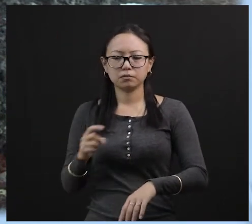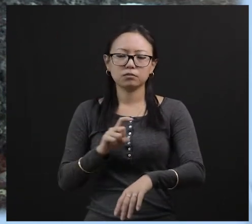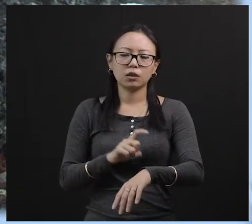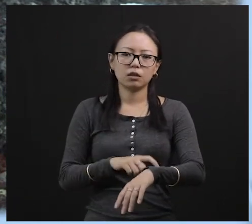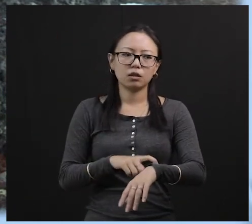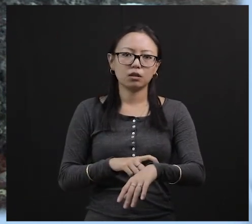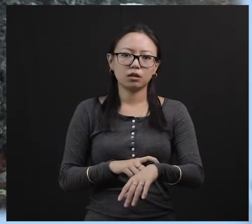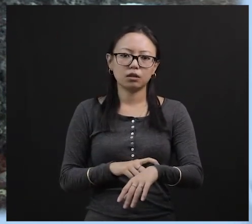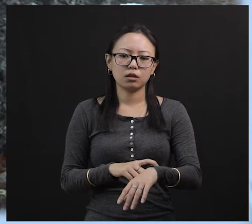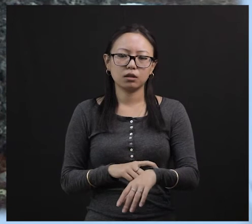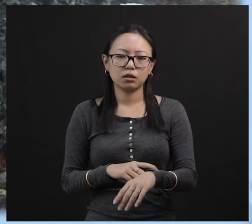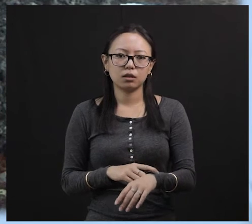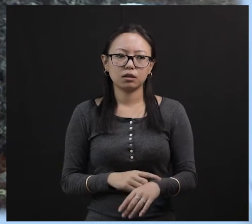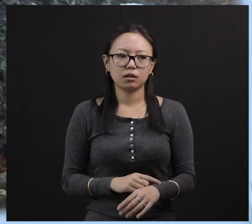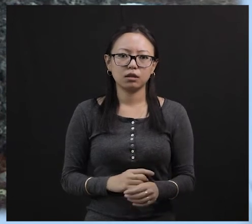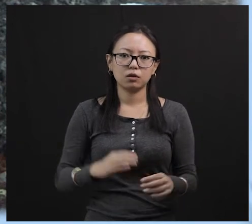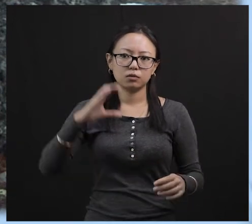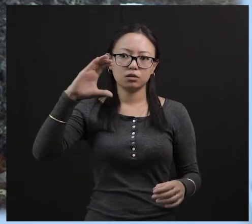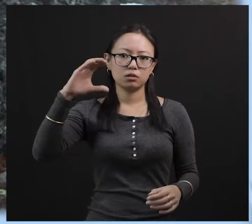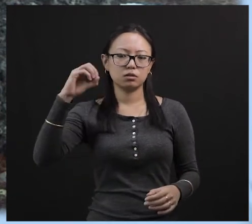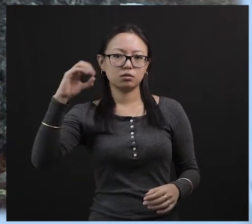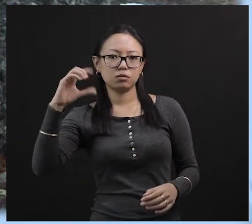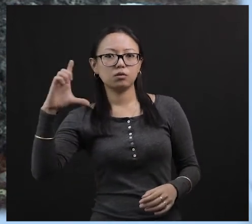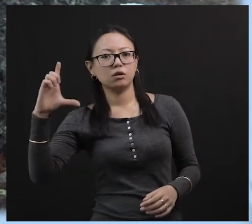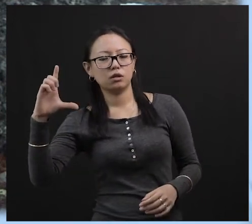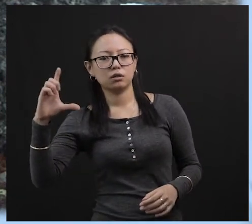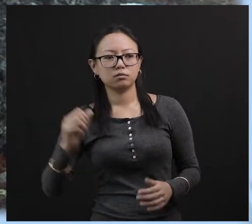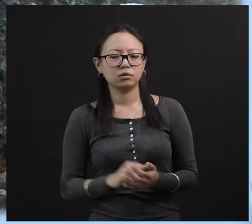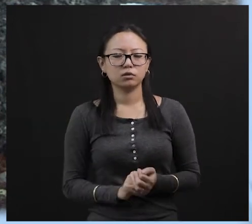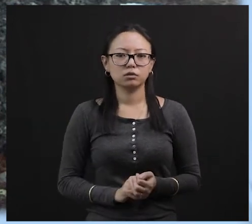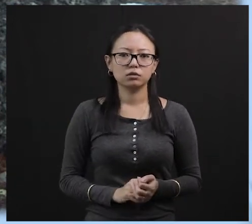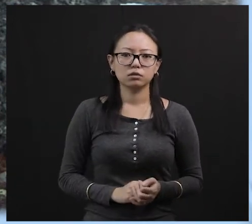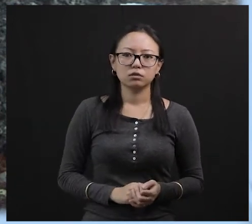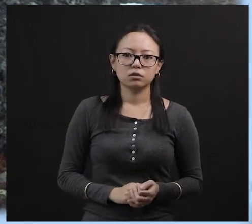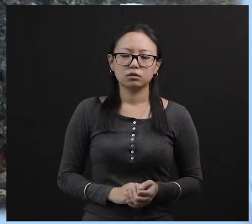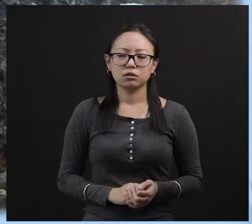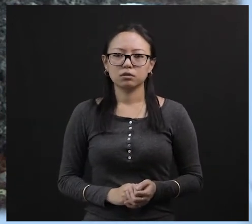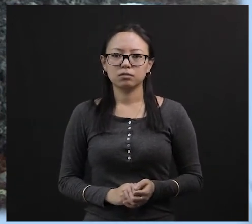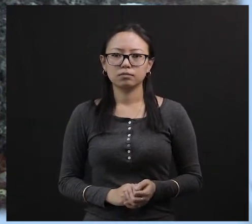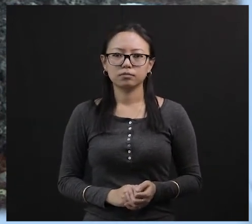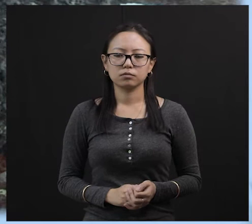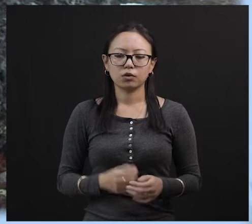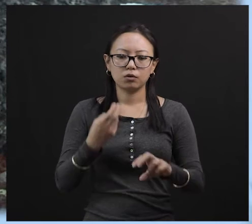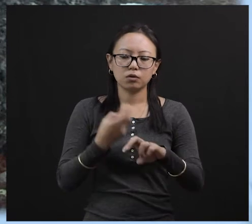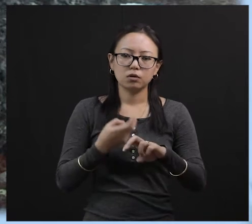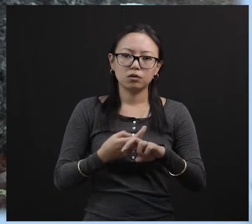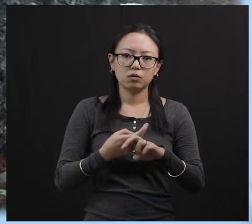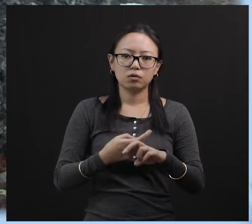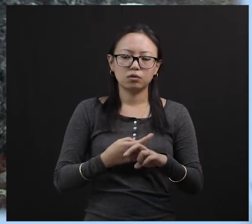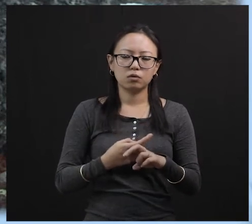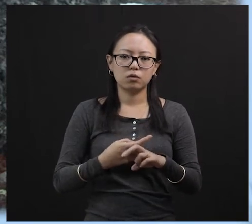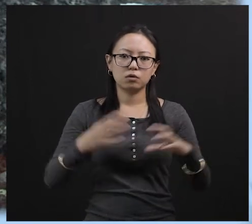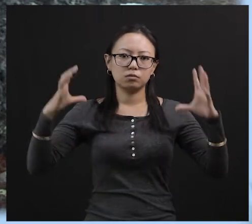the rocks cool down. So what happens during this cooling and heating? You know that, if